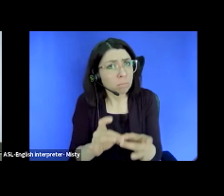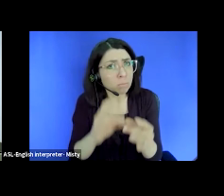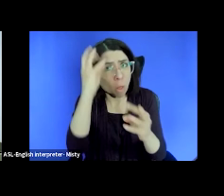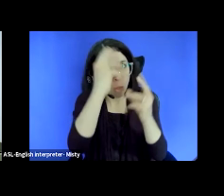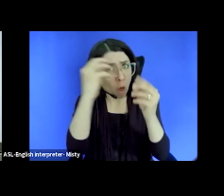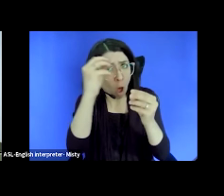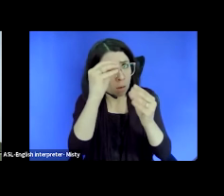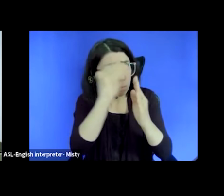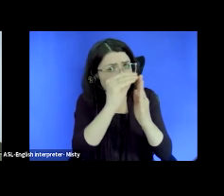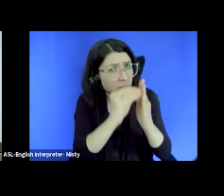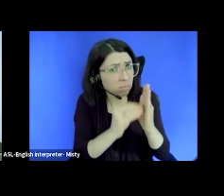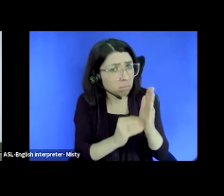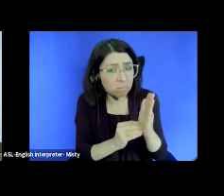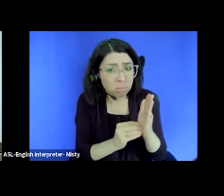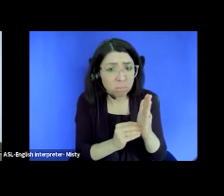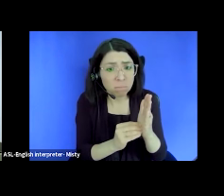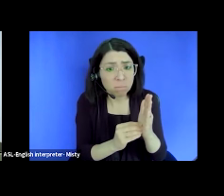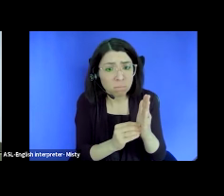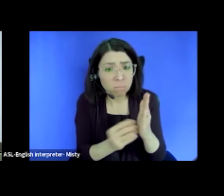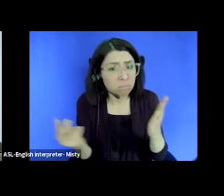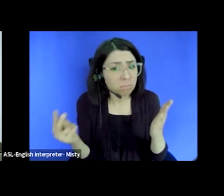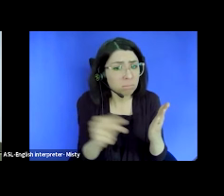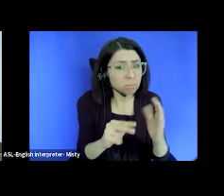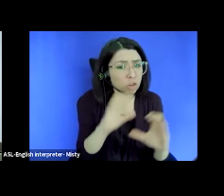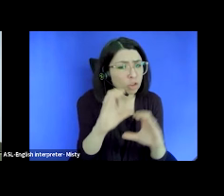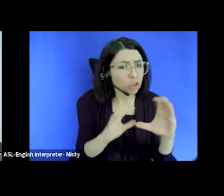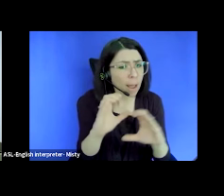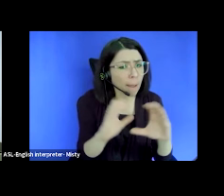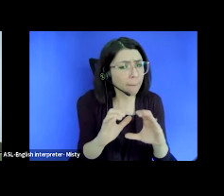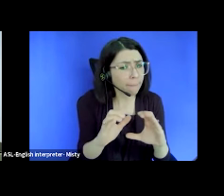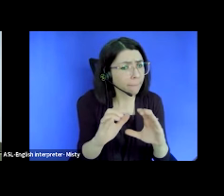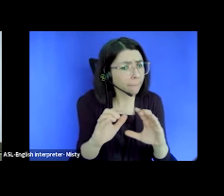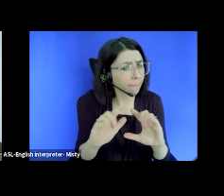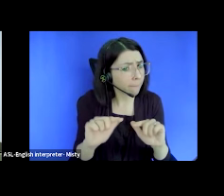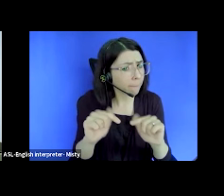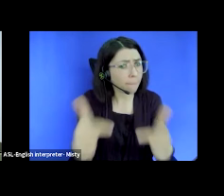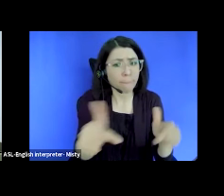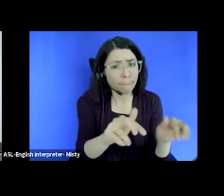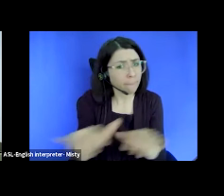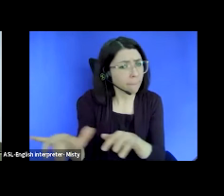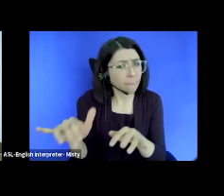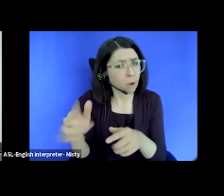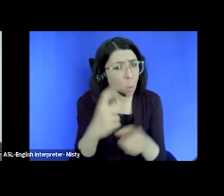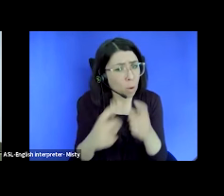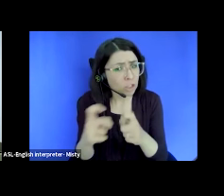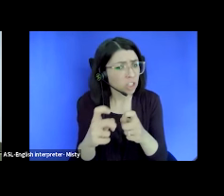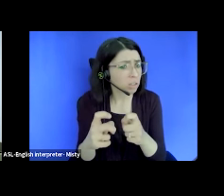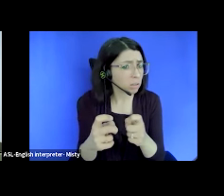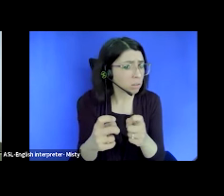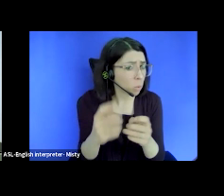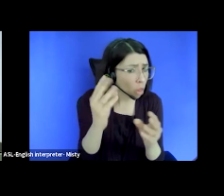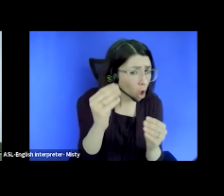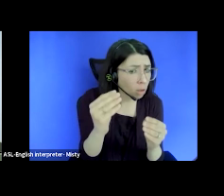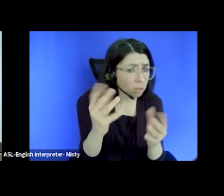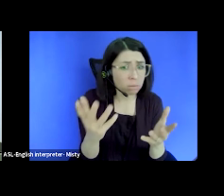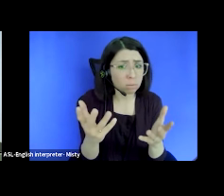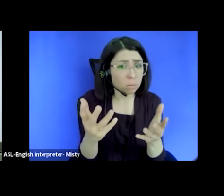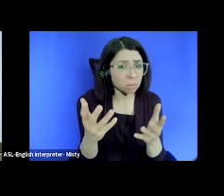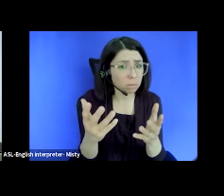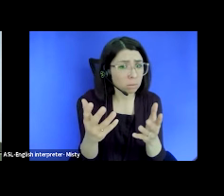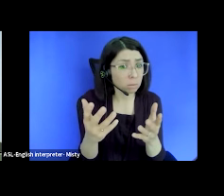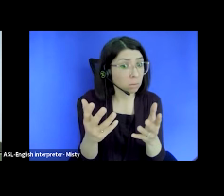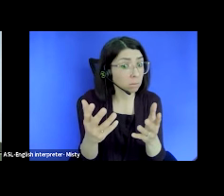going to take a look at the chat. I'll give about a minute. So please feel free to share any questions about thought diaries before I move on to